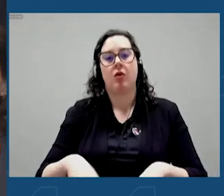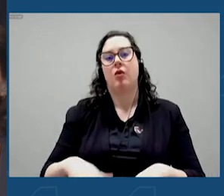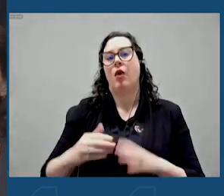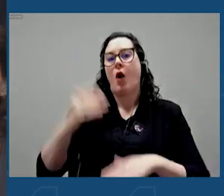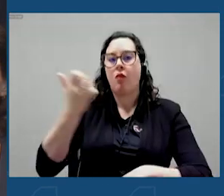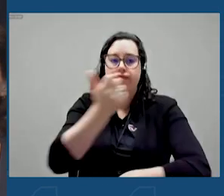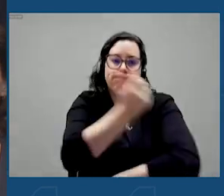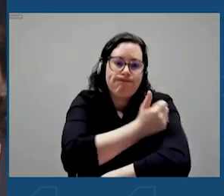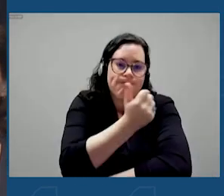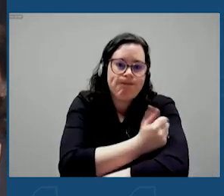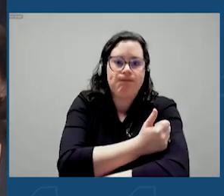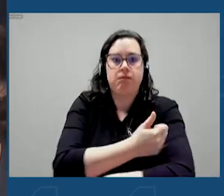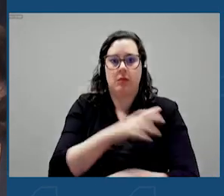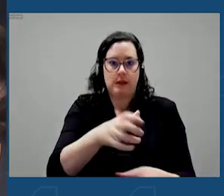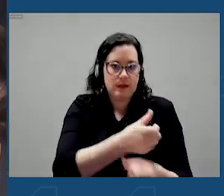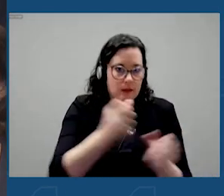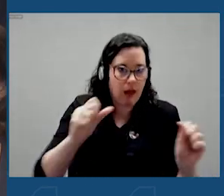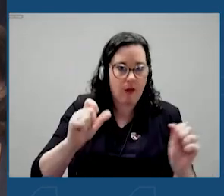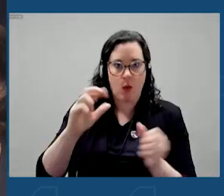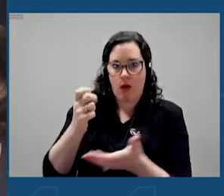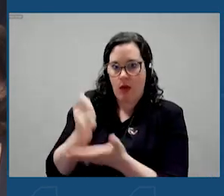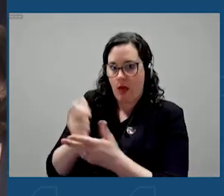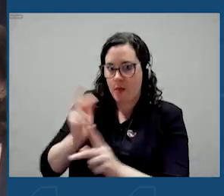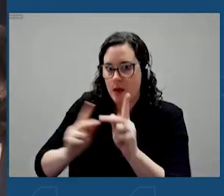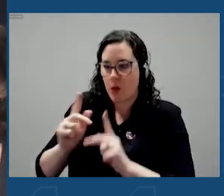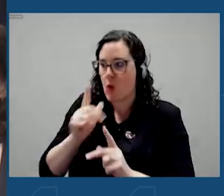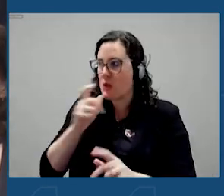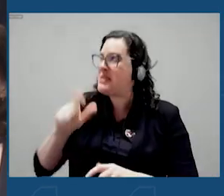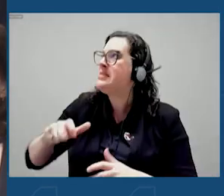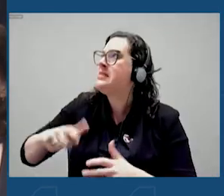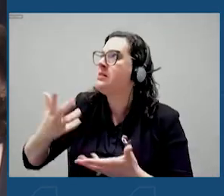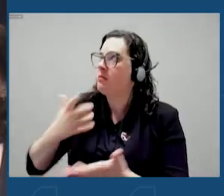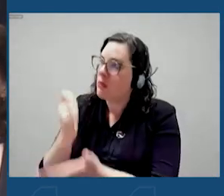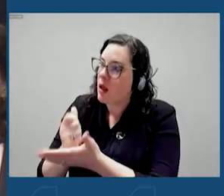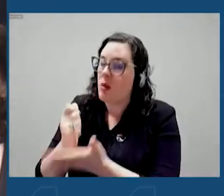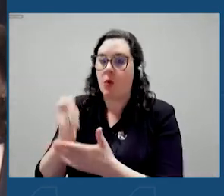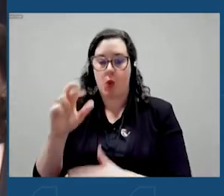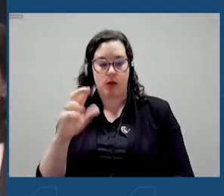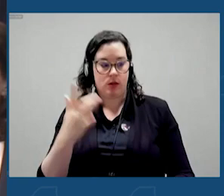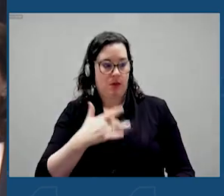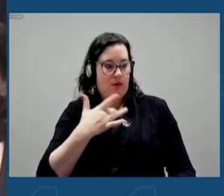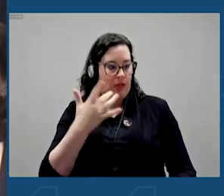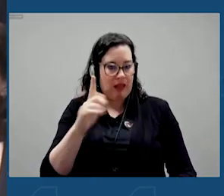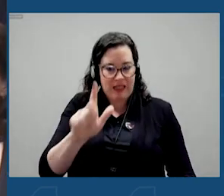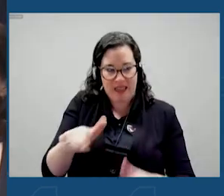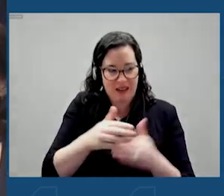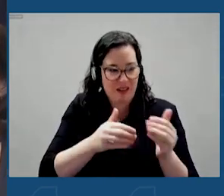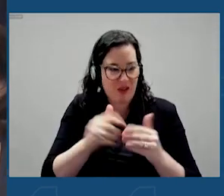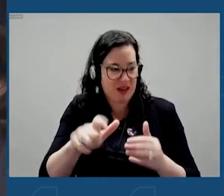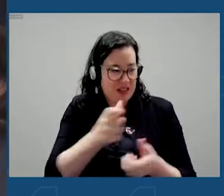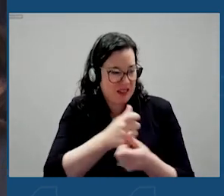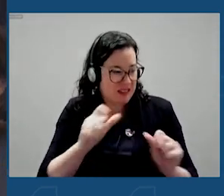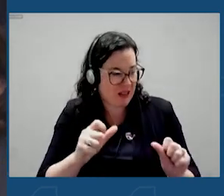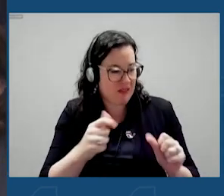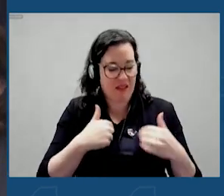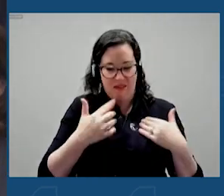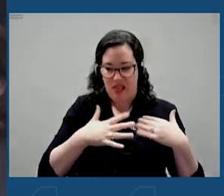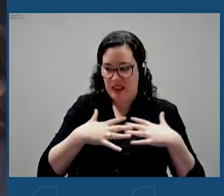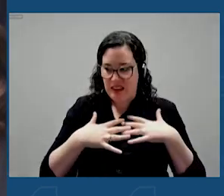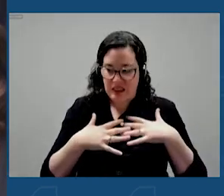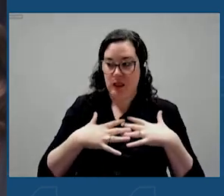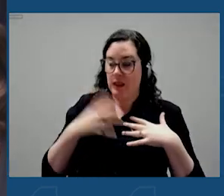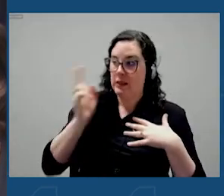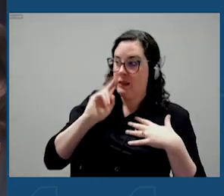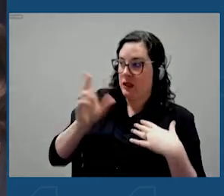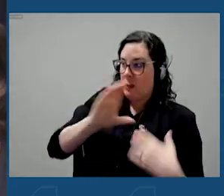to people in need, or to offering someone a level of comfort and safety through just their visible presence, your cops